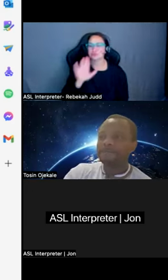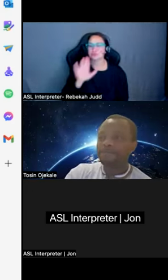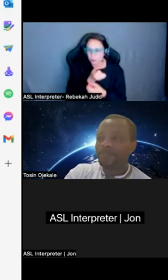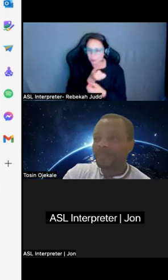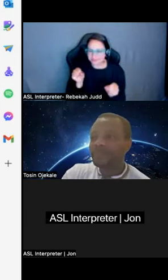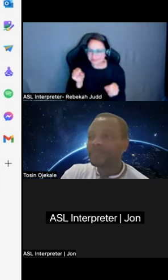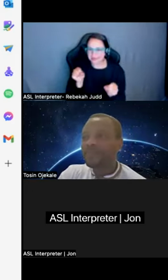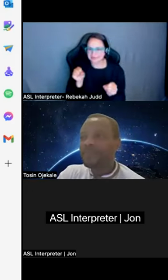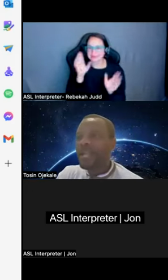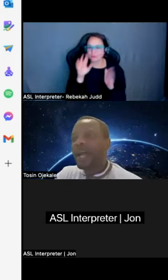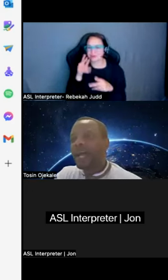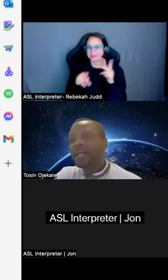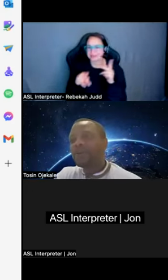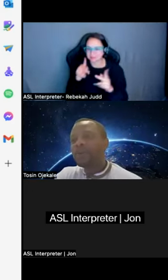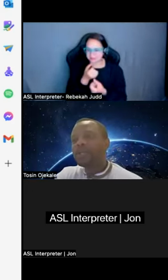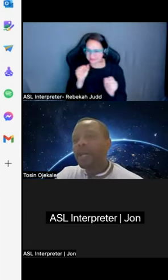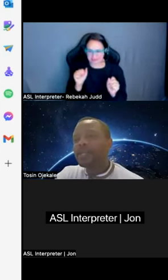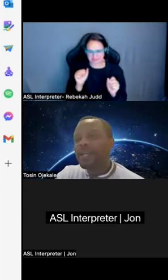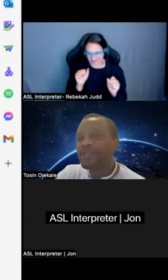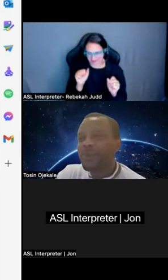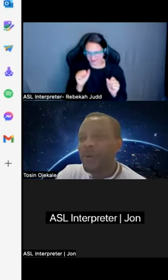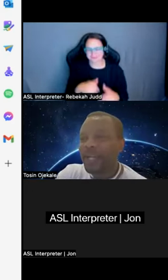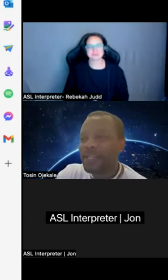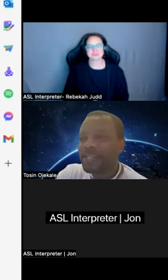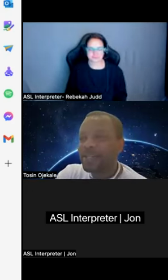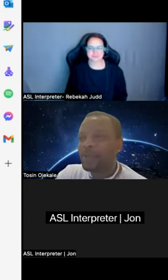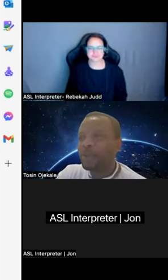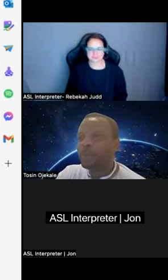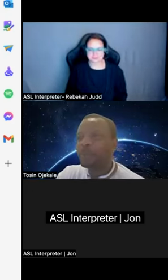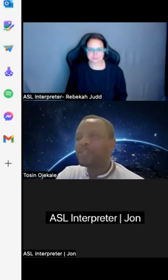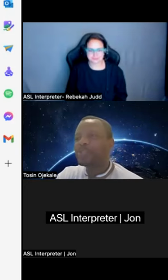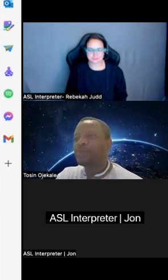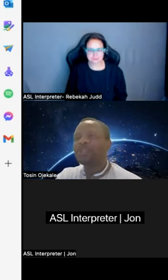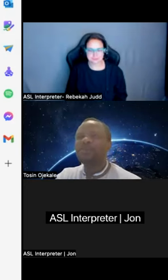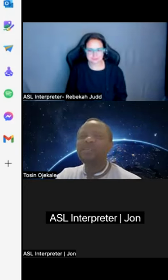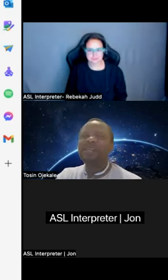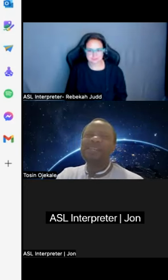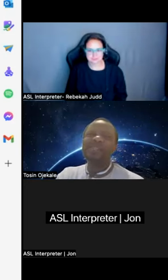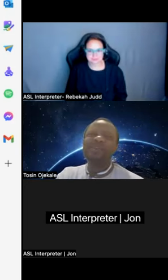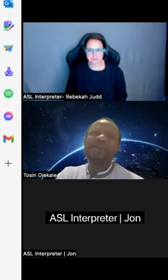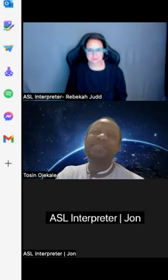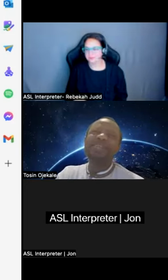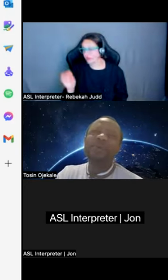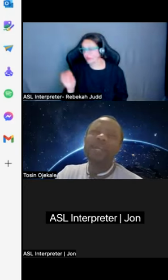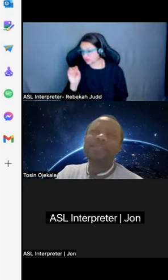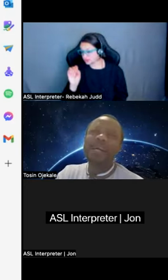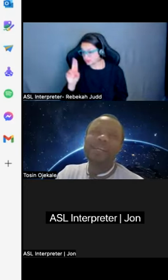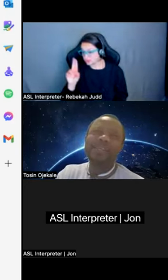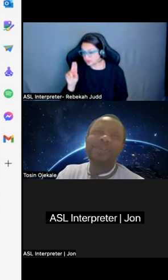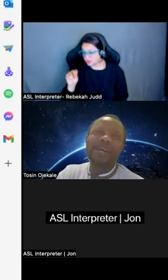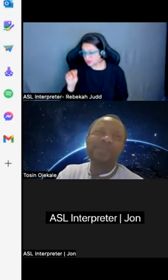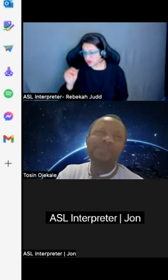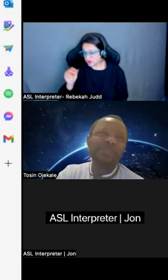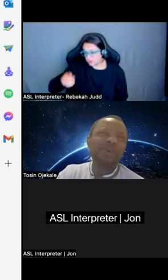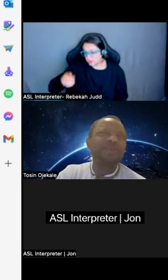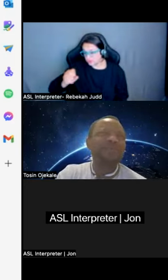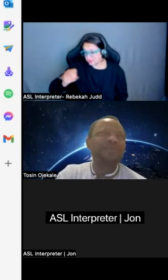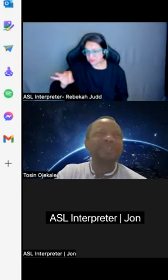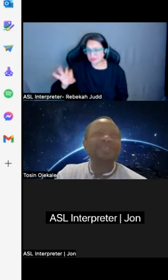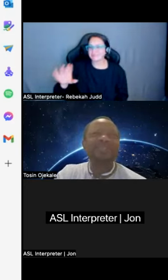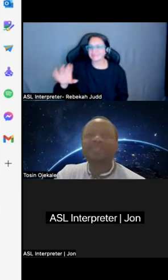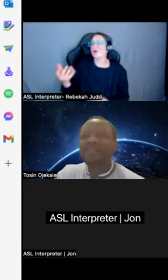it. So I said, so I guess no remote switch off. So basically, what exactly are you trying to switch